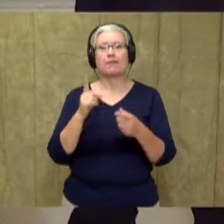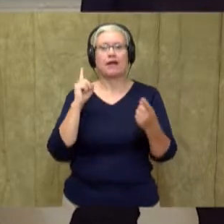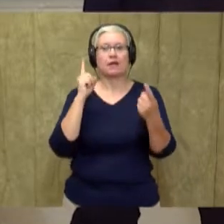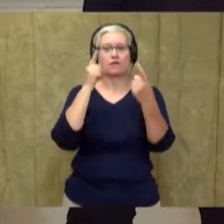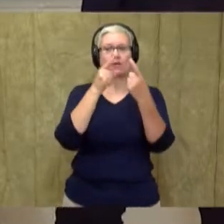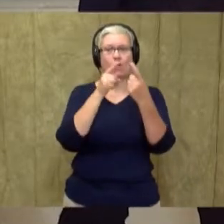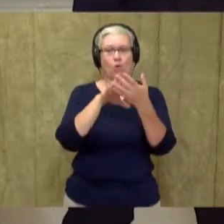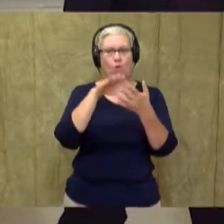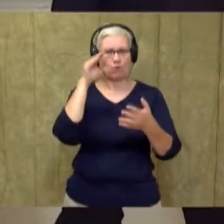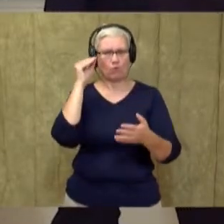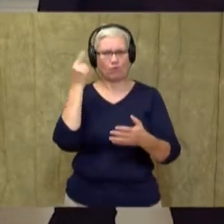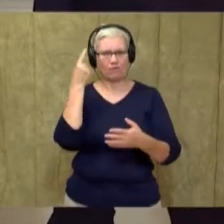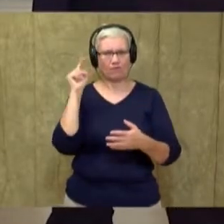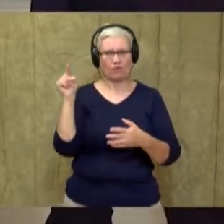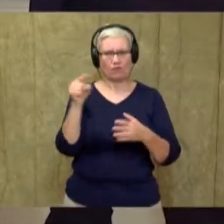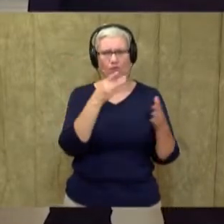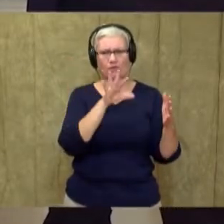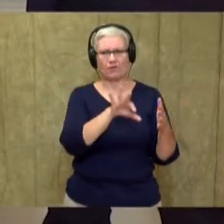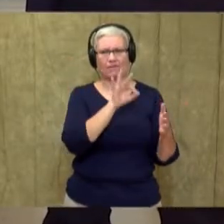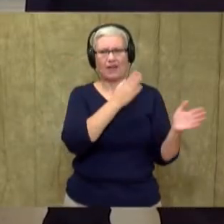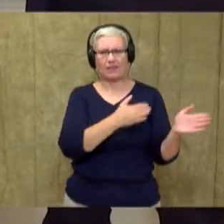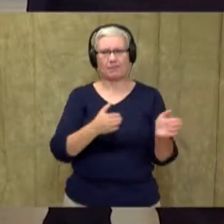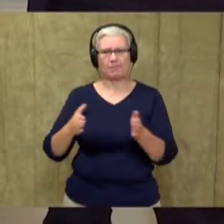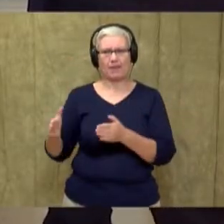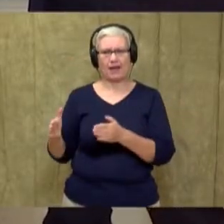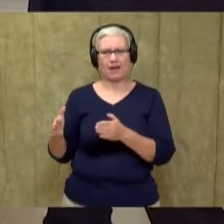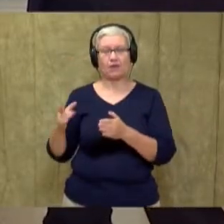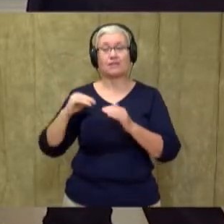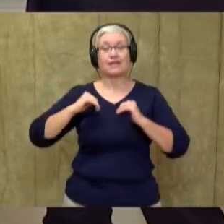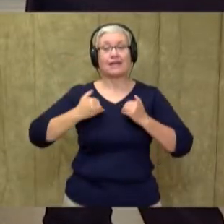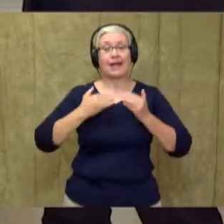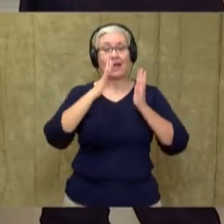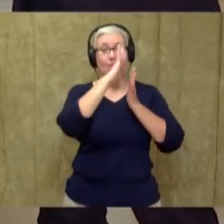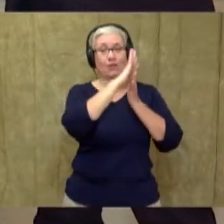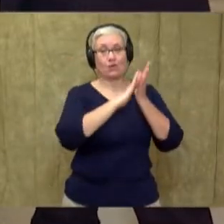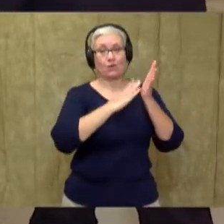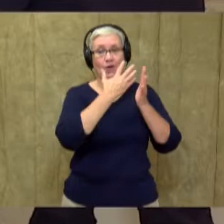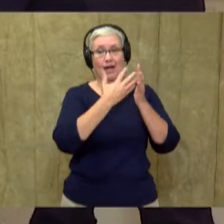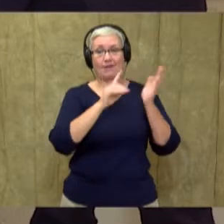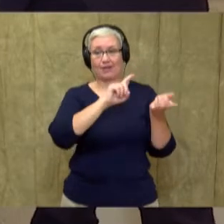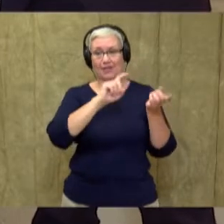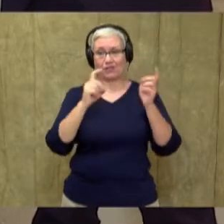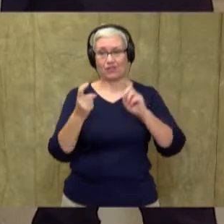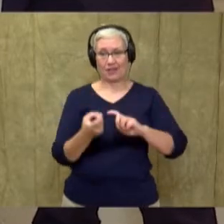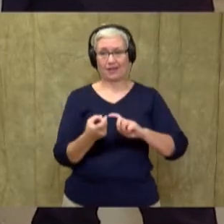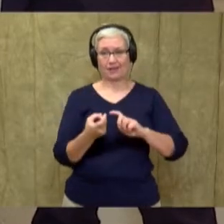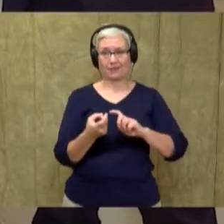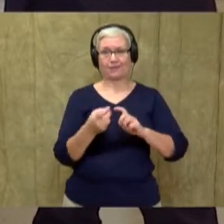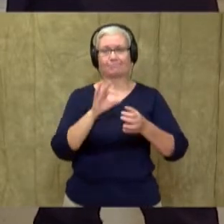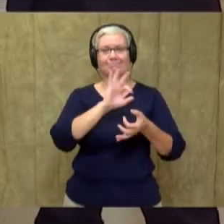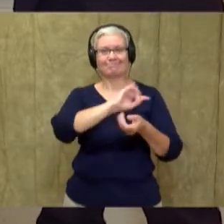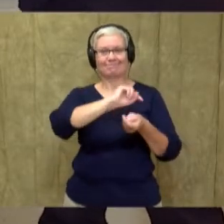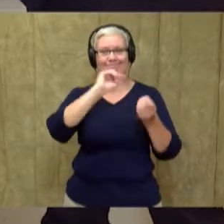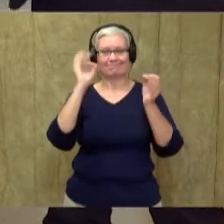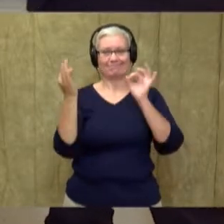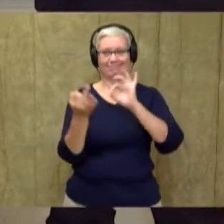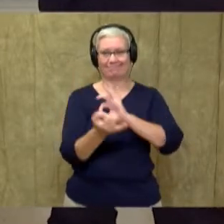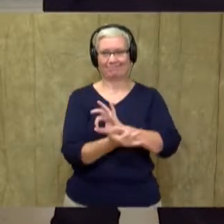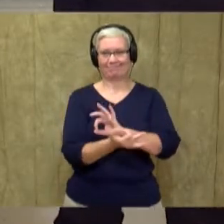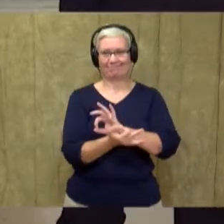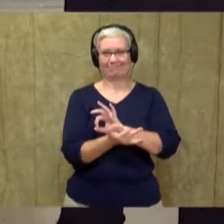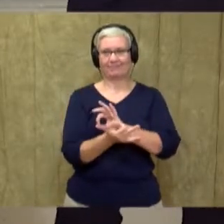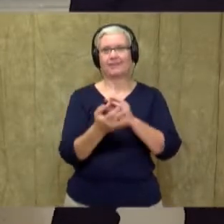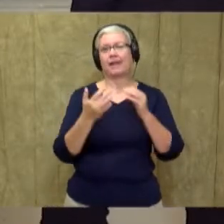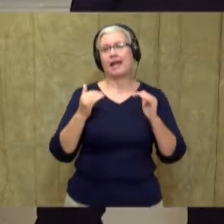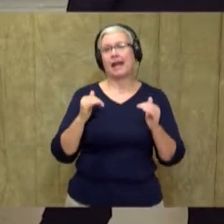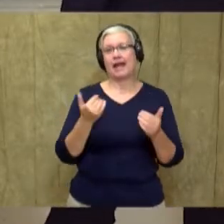that we're going to be able to look for patterns in how the graph changes. The graph of these quadratic functions are transformed, and then make those